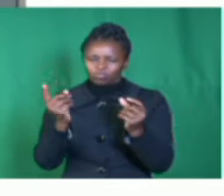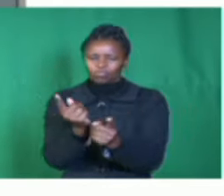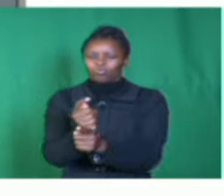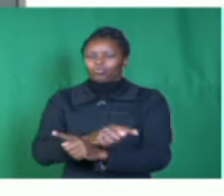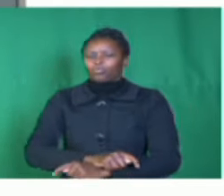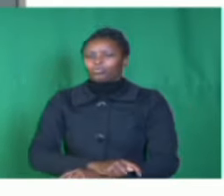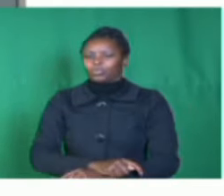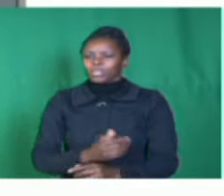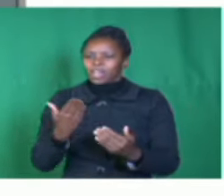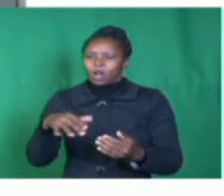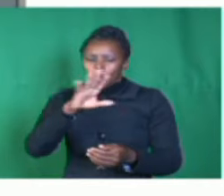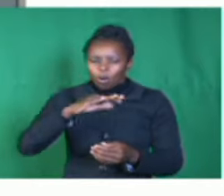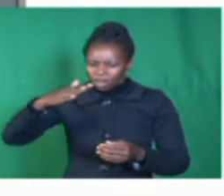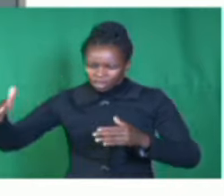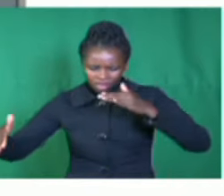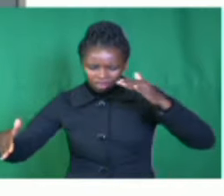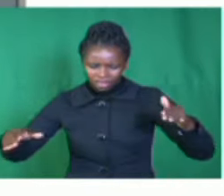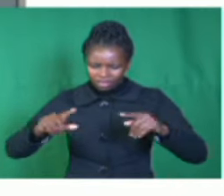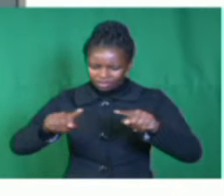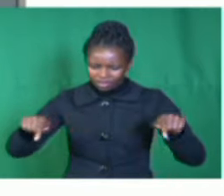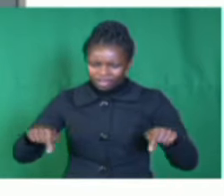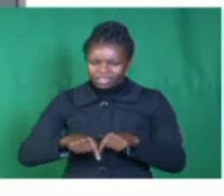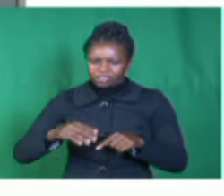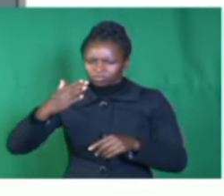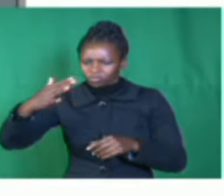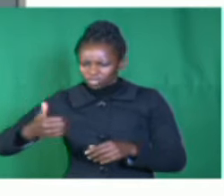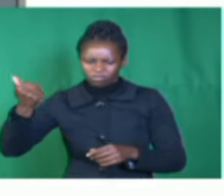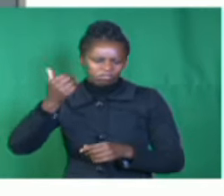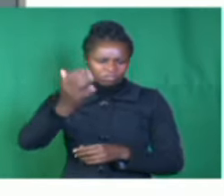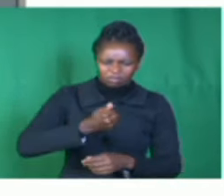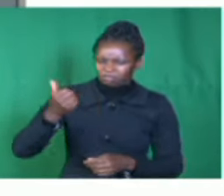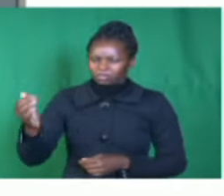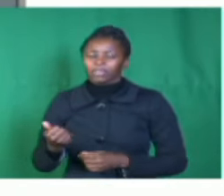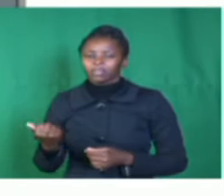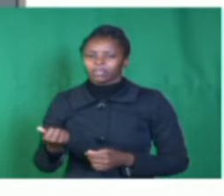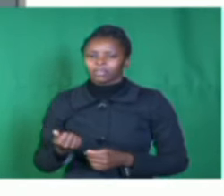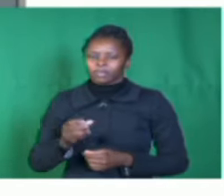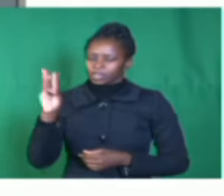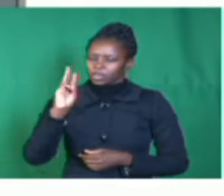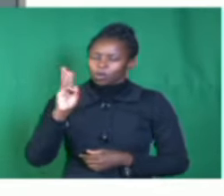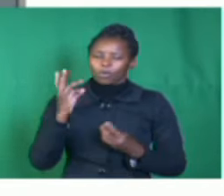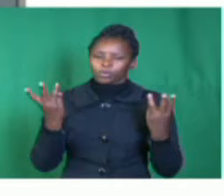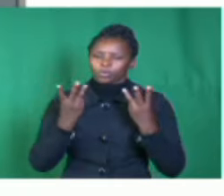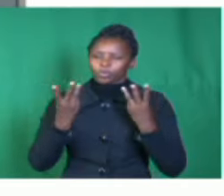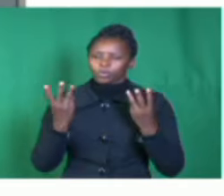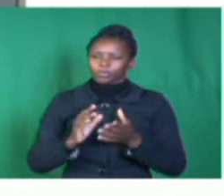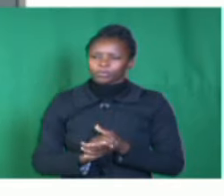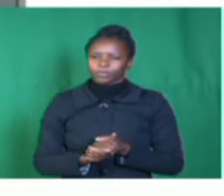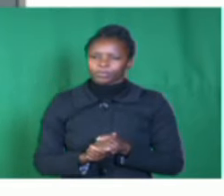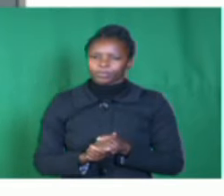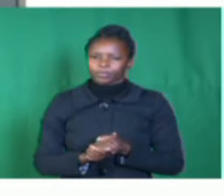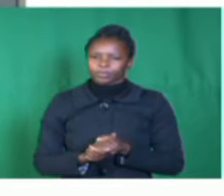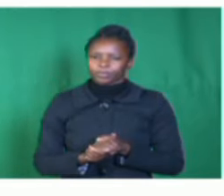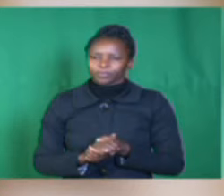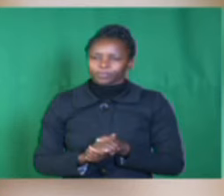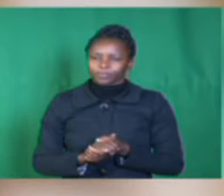was cut off by the Europeans. So now, let me go back a little bit